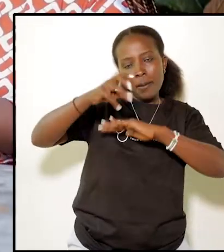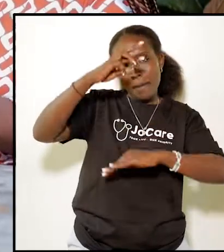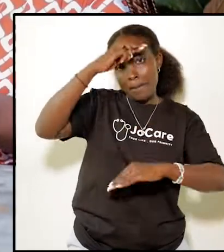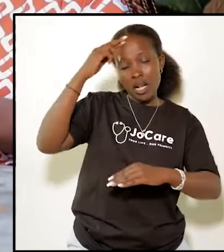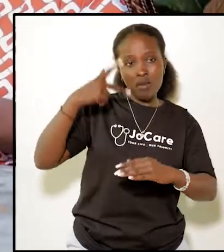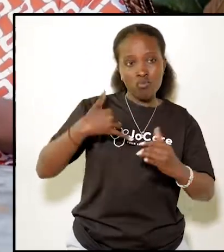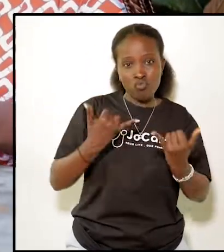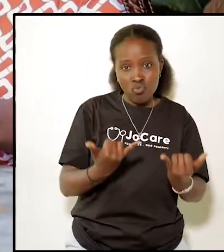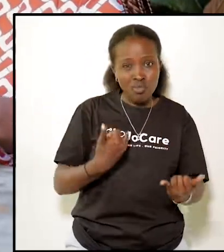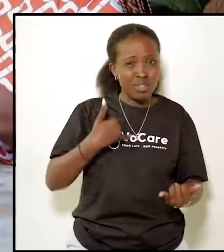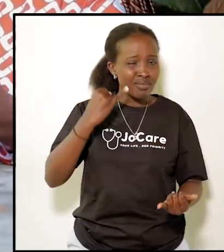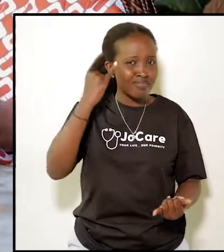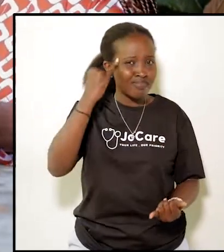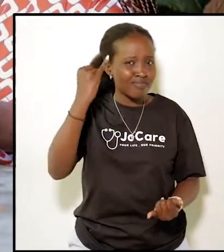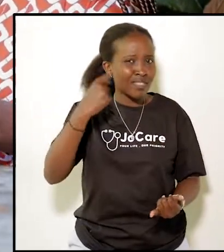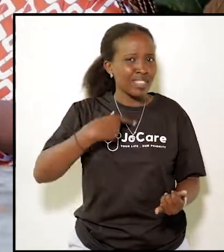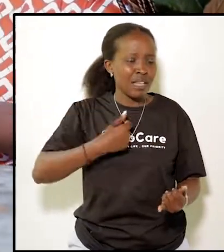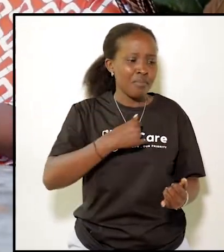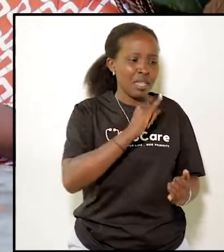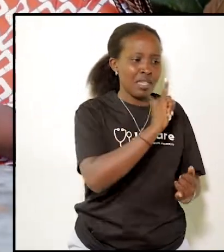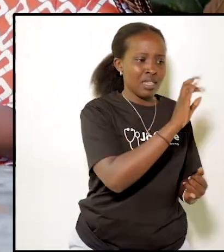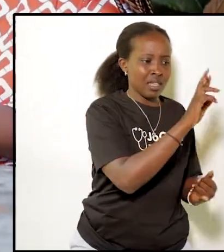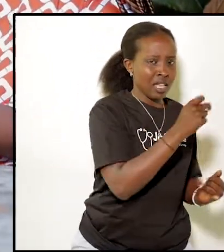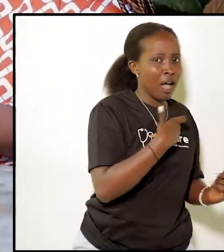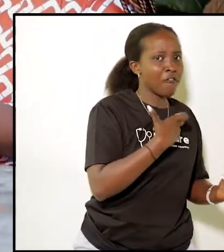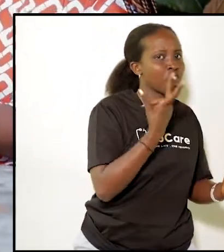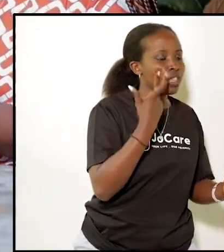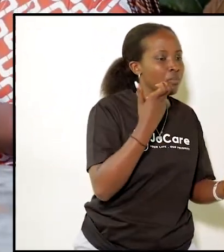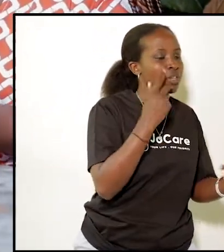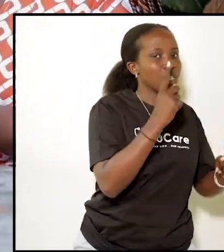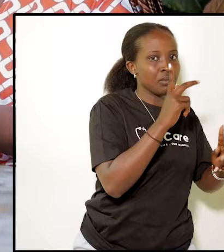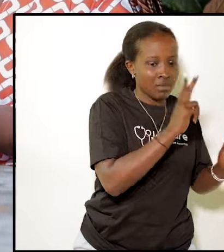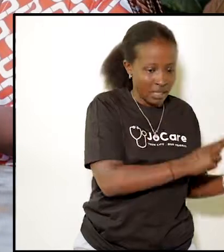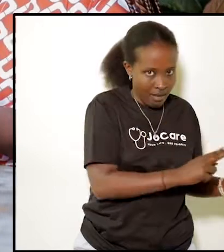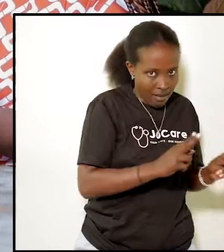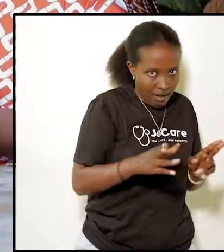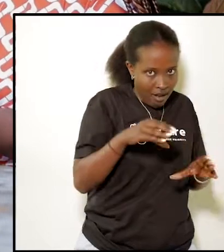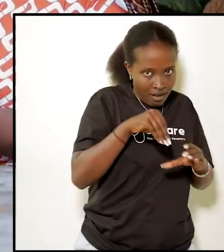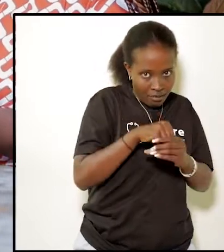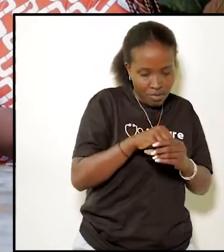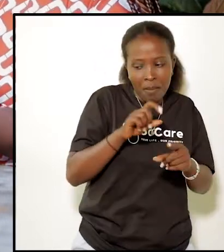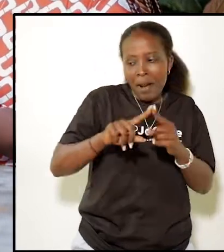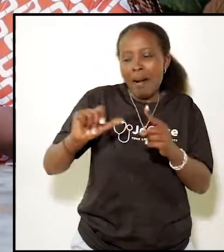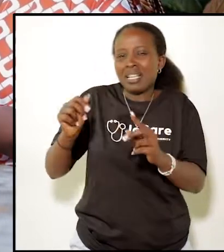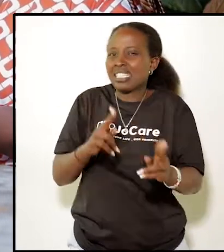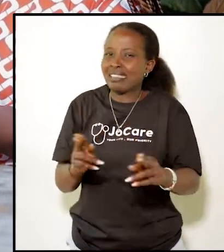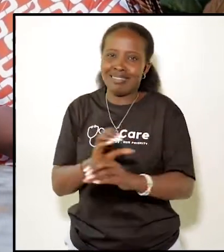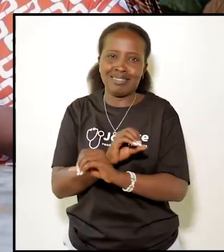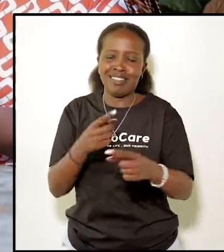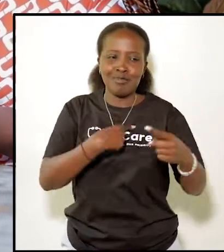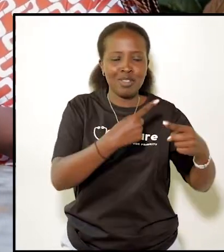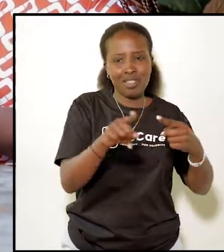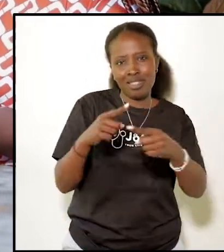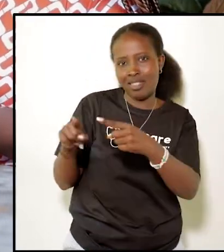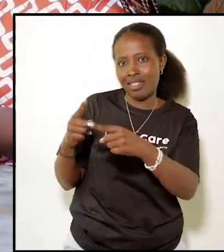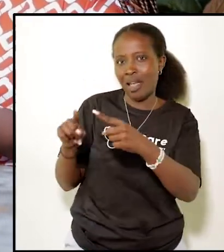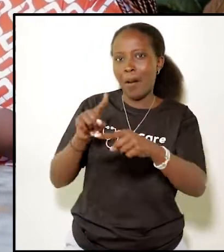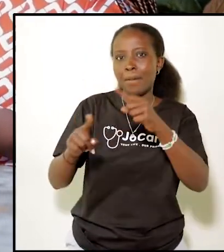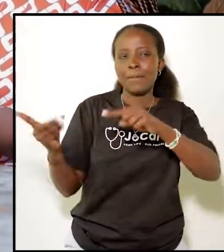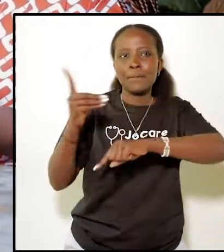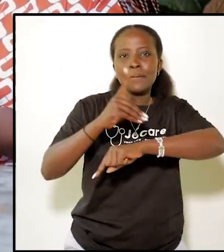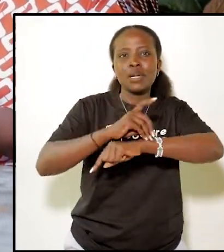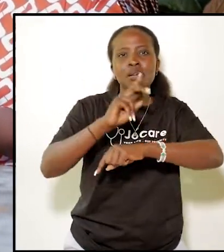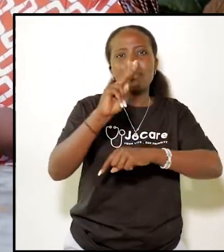of understanding about the regularity and irregularity. Okay. And then it surpasses when it becomes more than